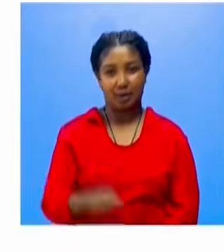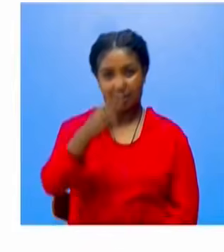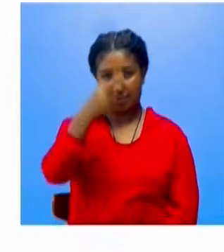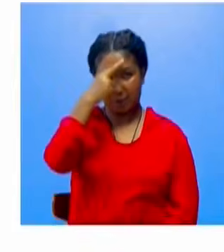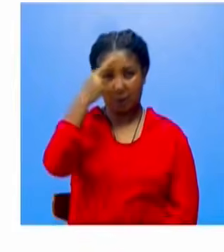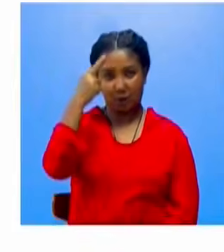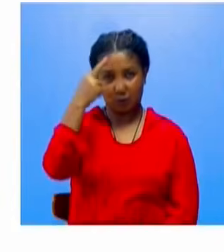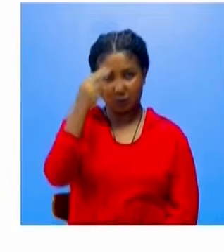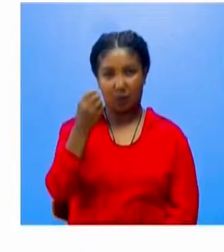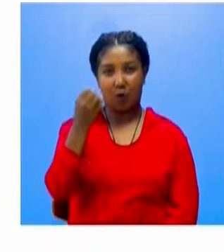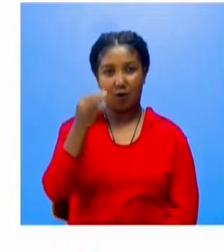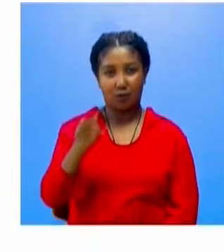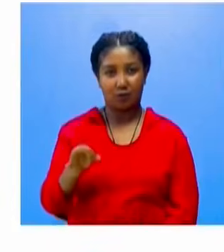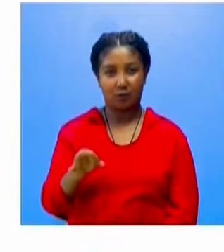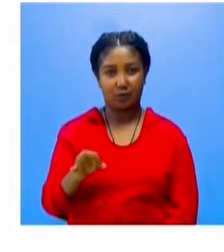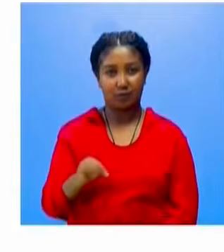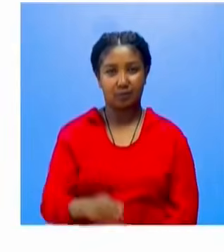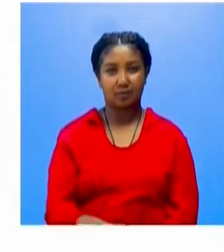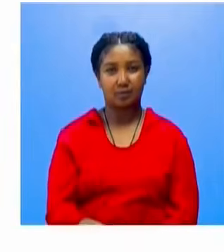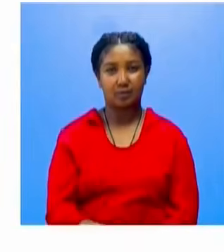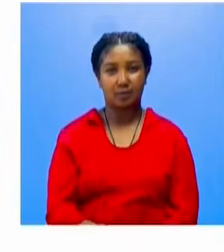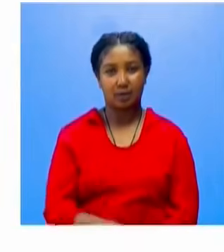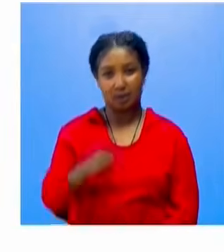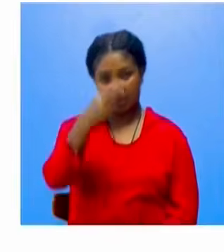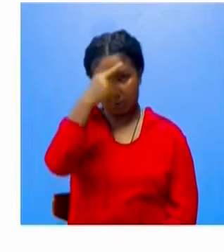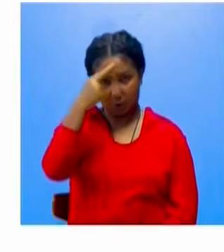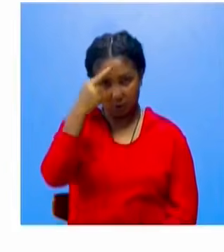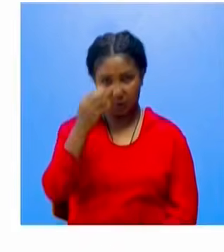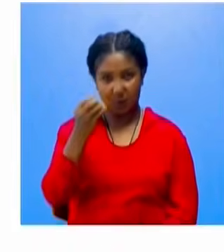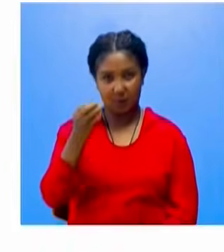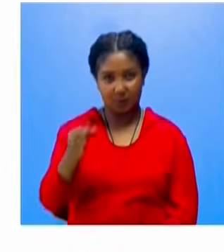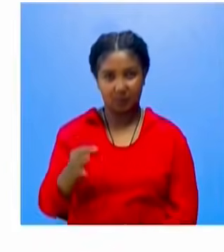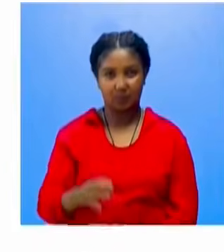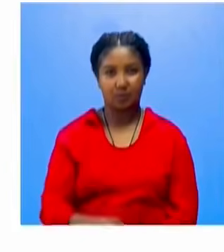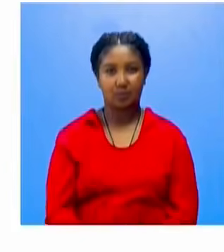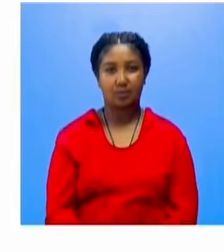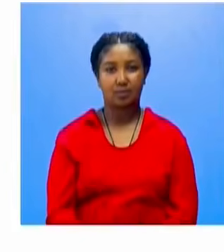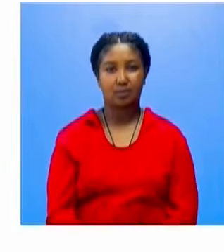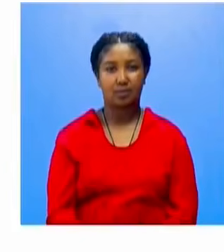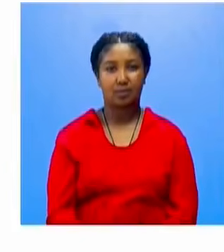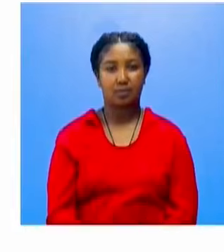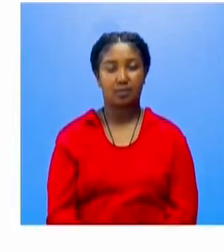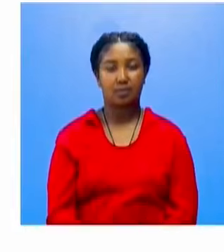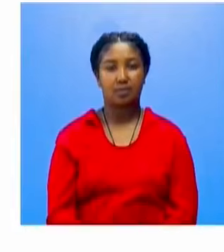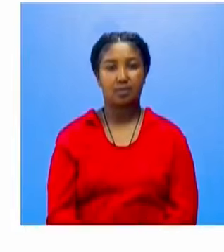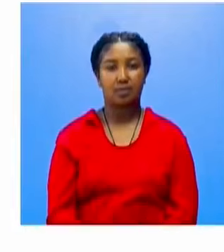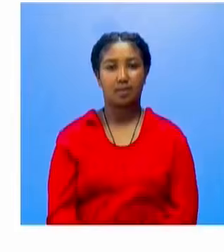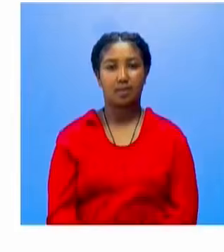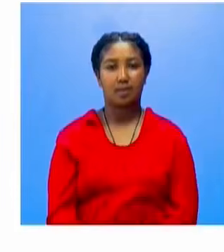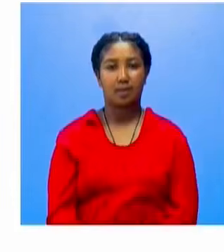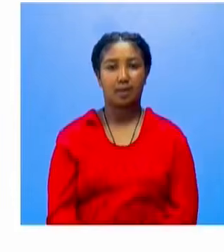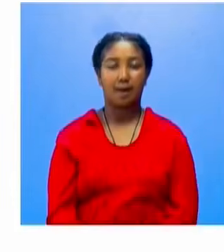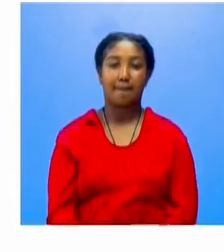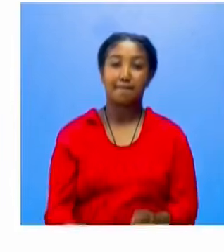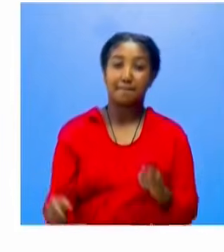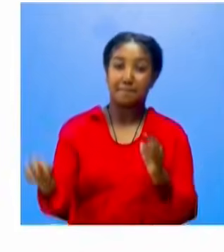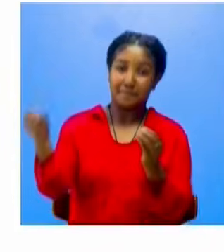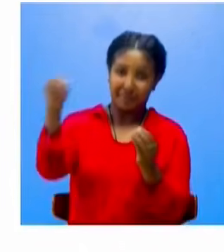Because of, okay? Because of, yeah? Because of